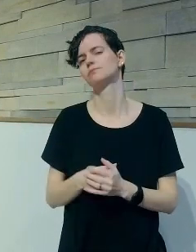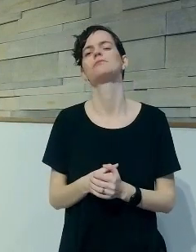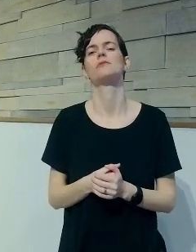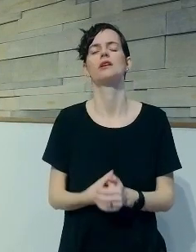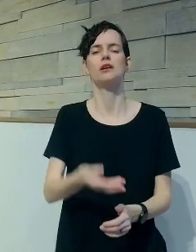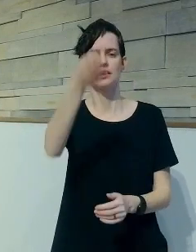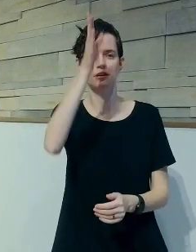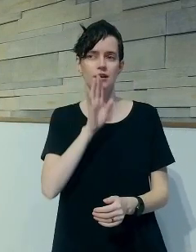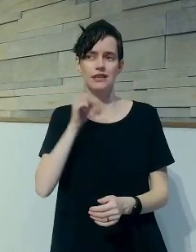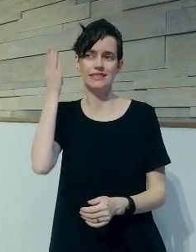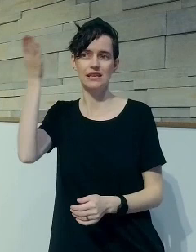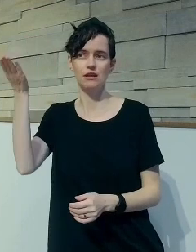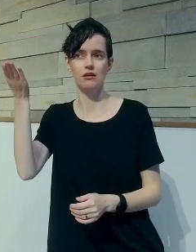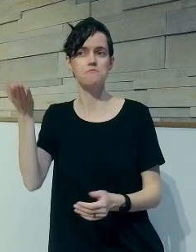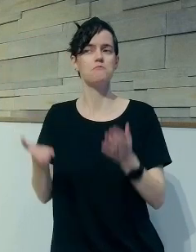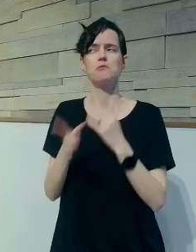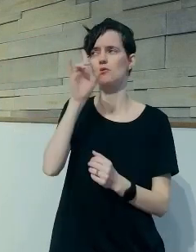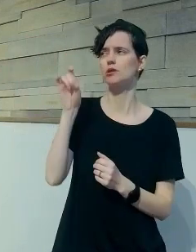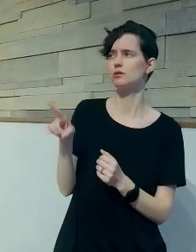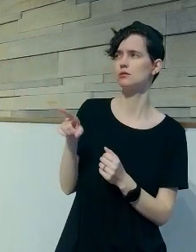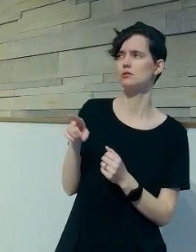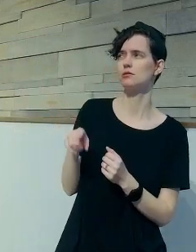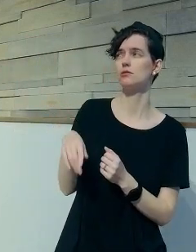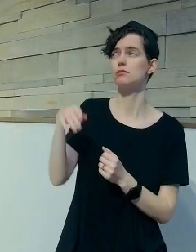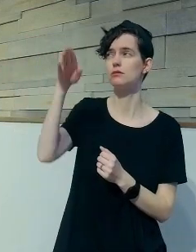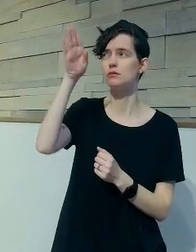God exists. Now, we may question whether or not God